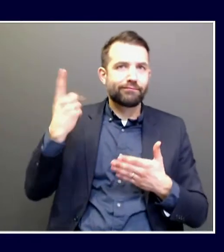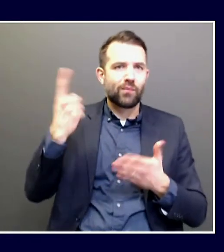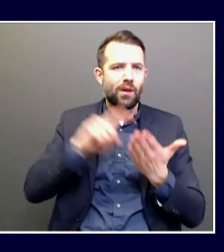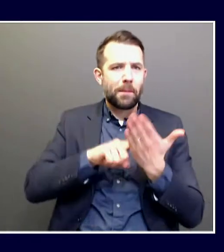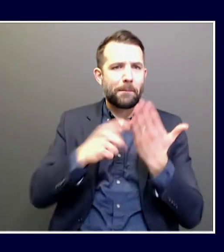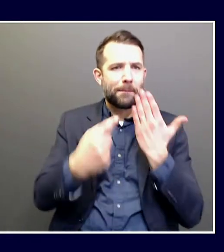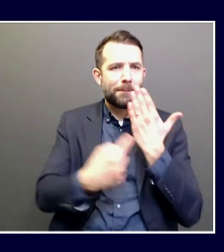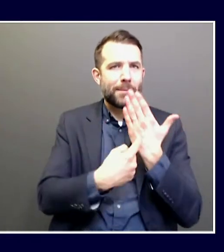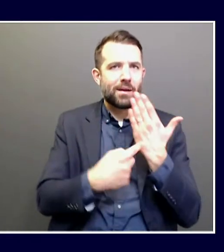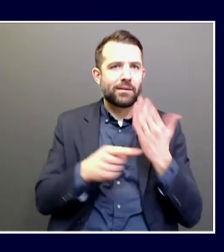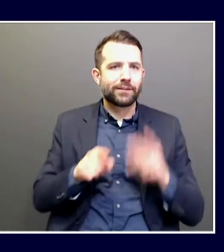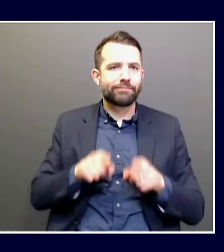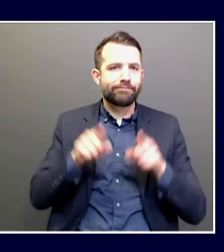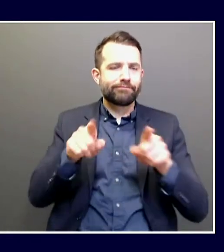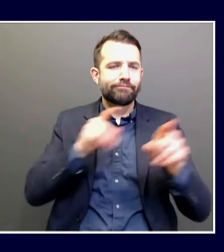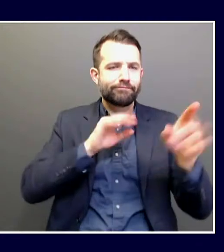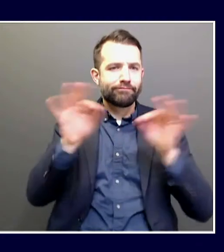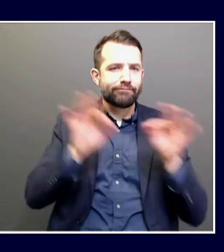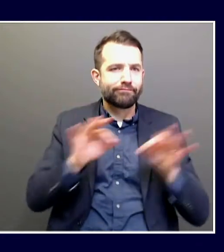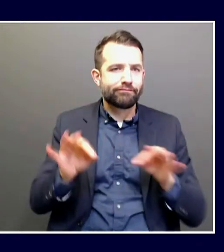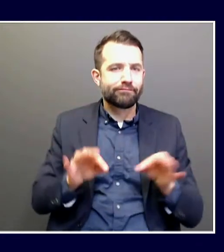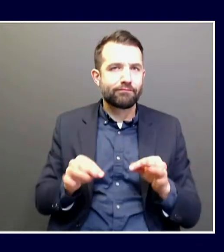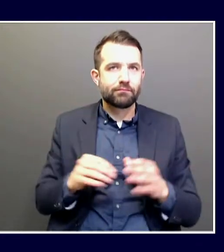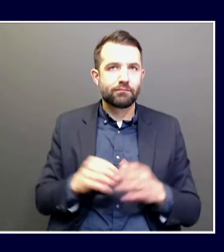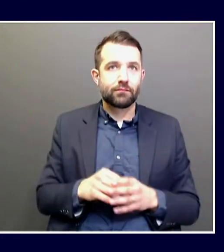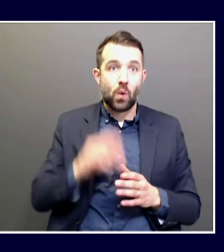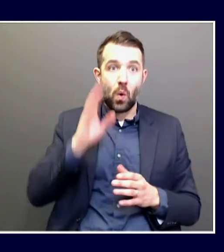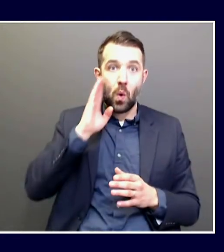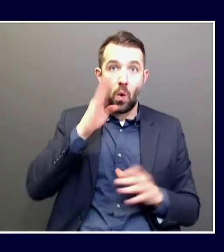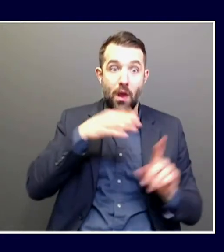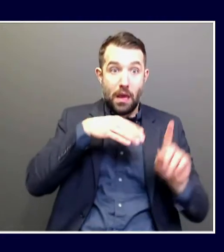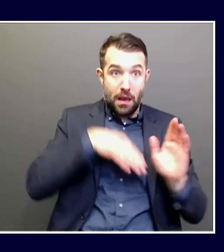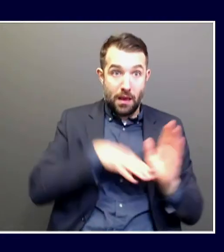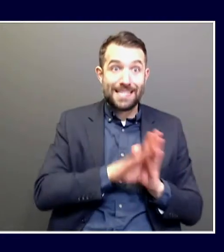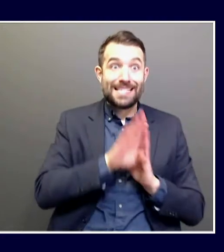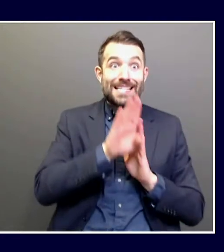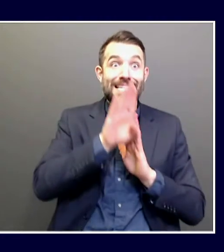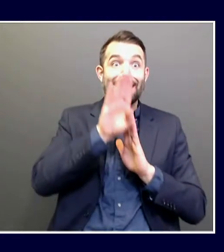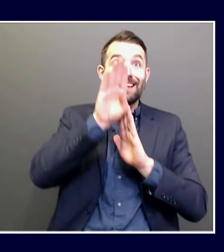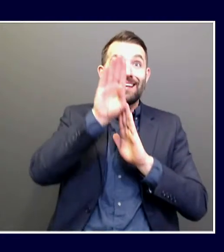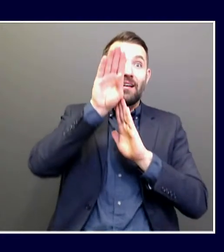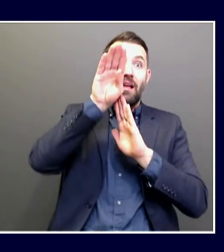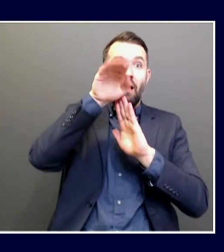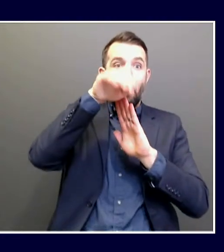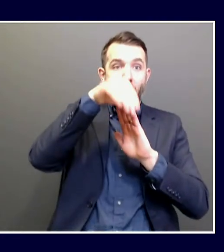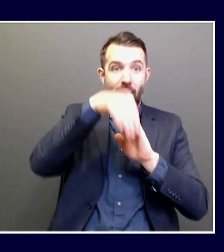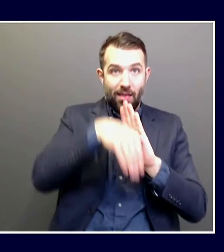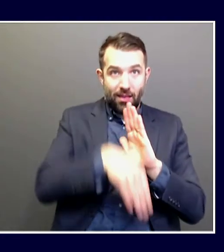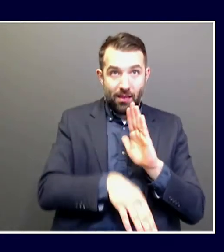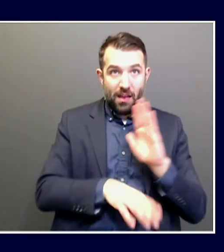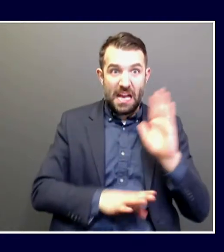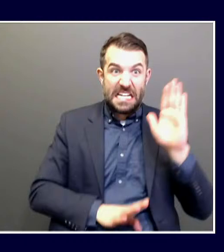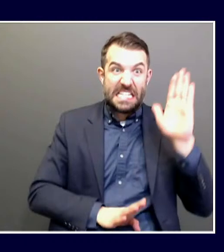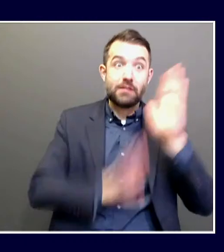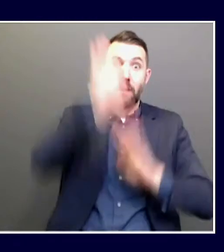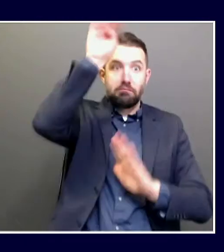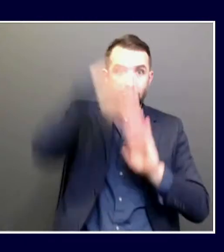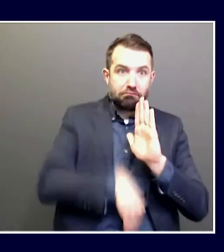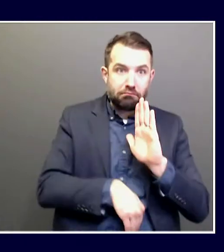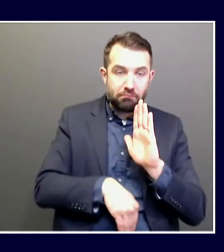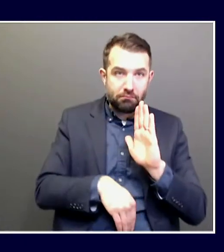a wave or an icicle or an ice pick of cases. What do you think right now if you